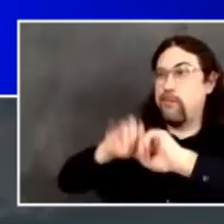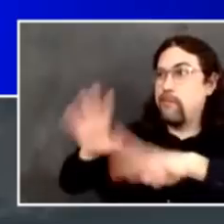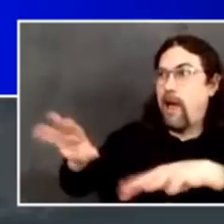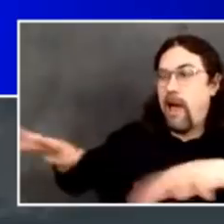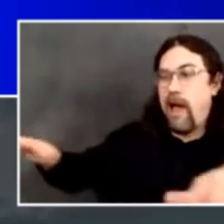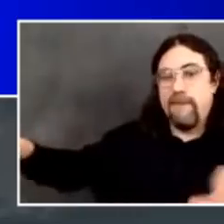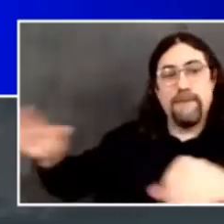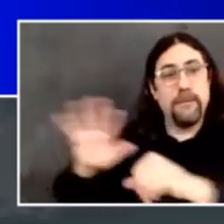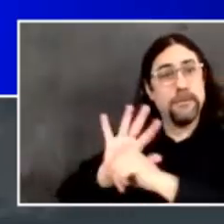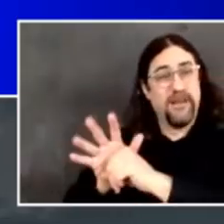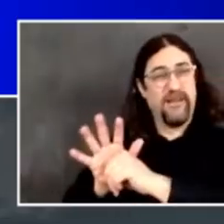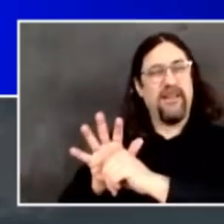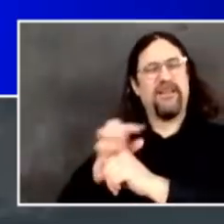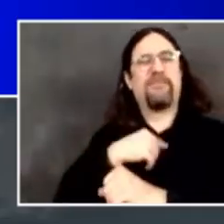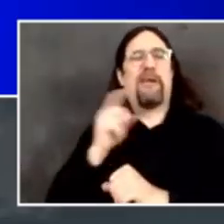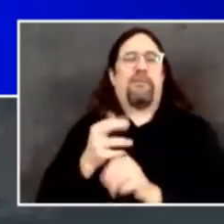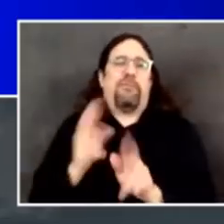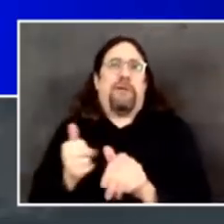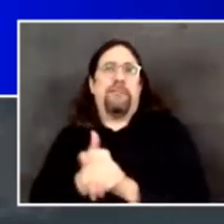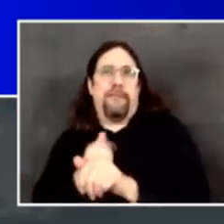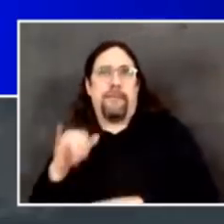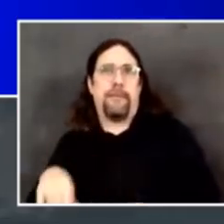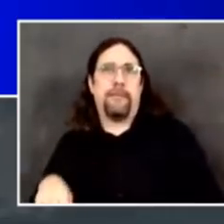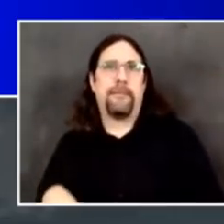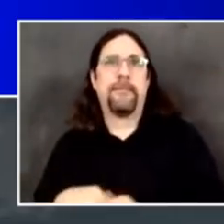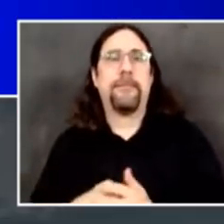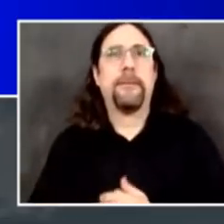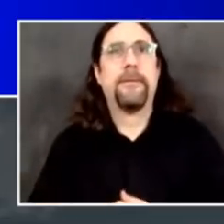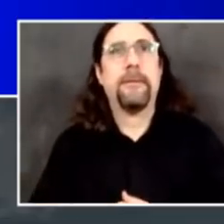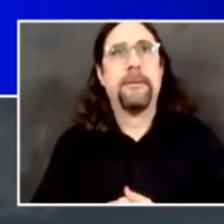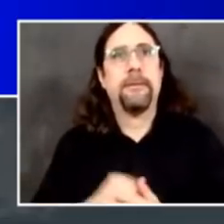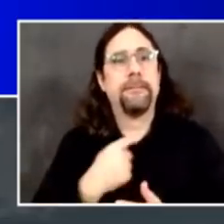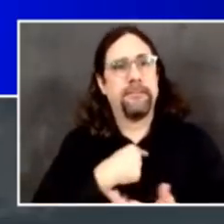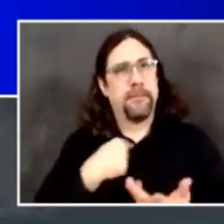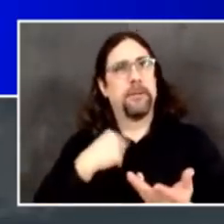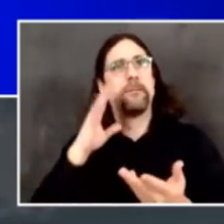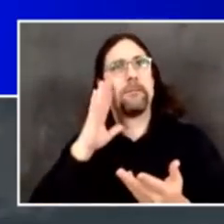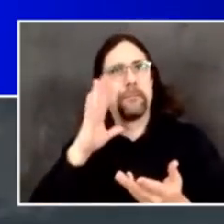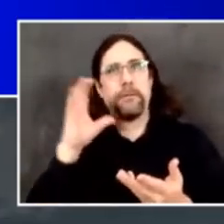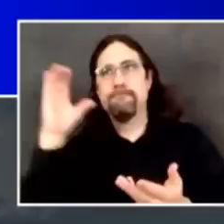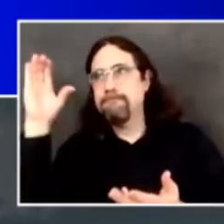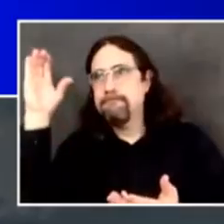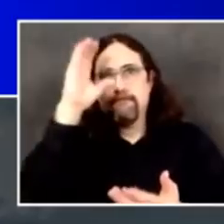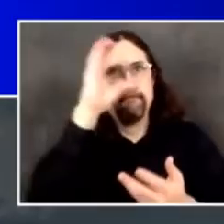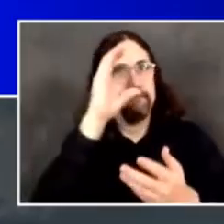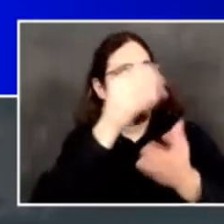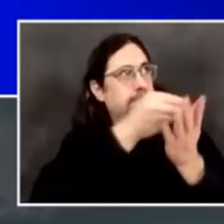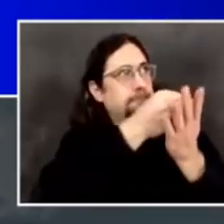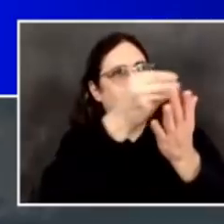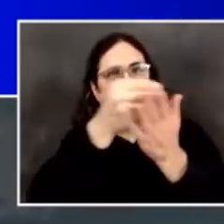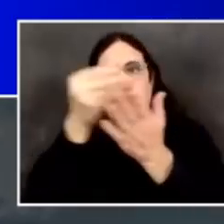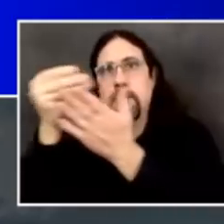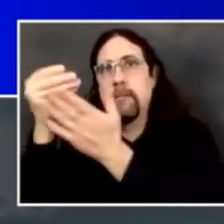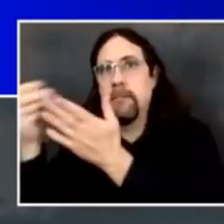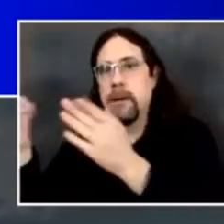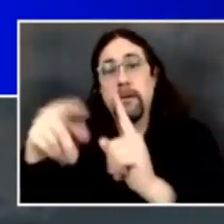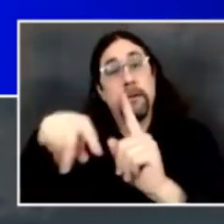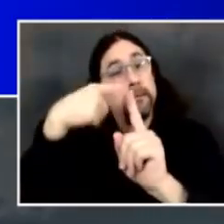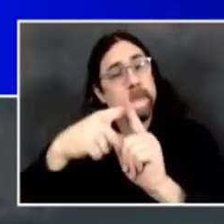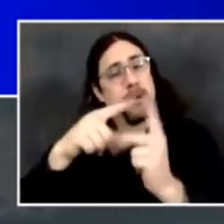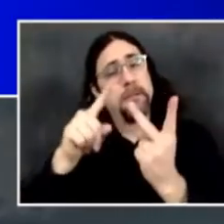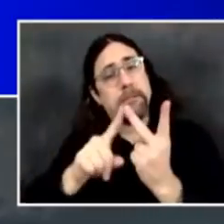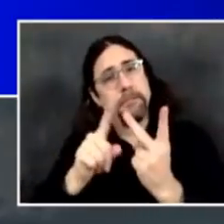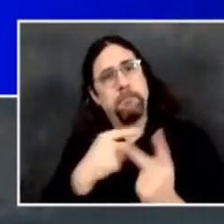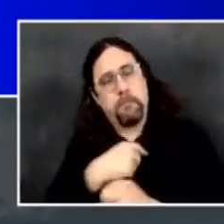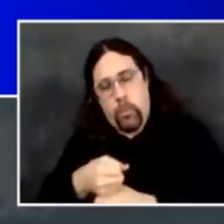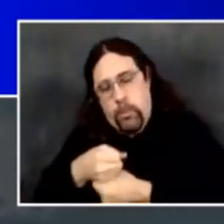and building. We'll buy the supplies from all over the country, all over the world, whenever they're available, but we'll increasingly have the ability to build them right